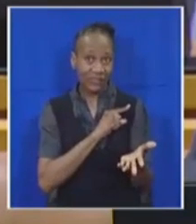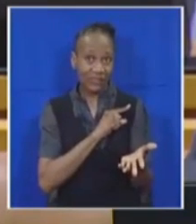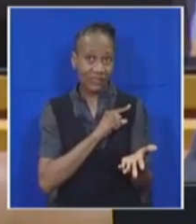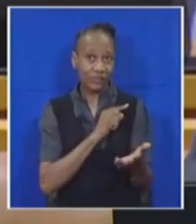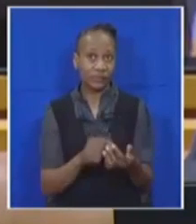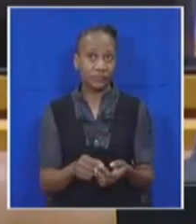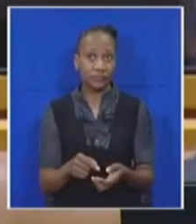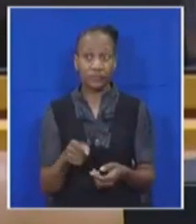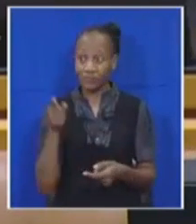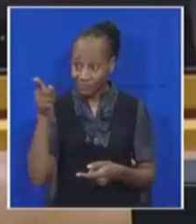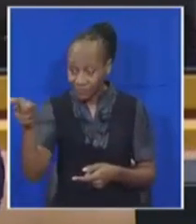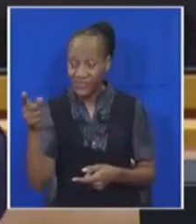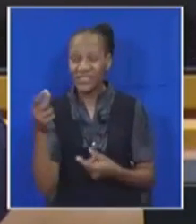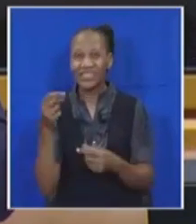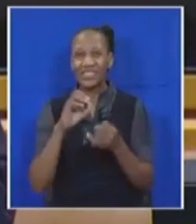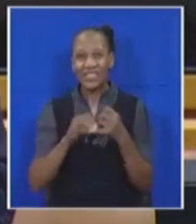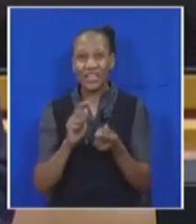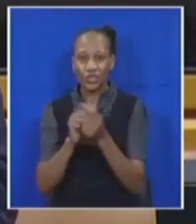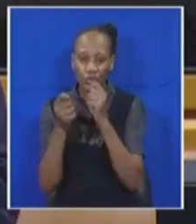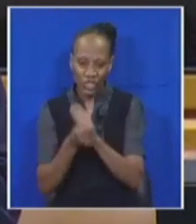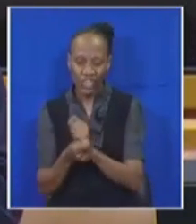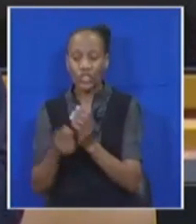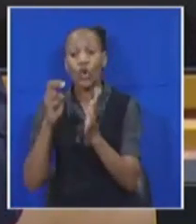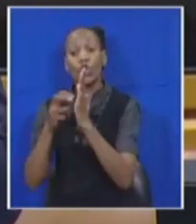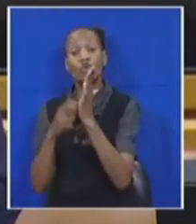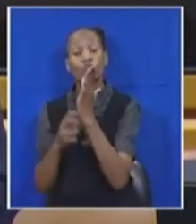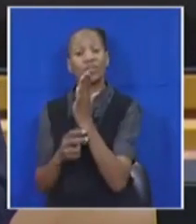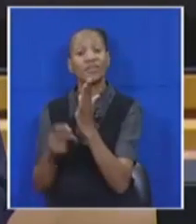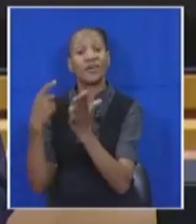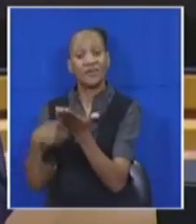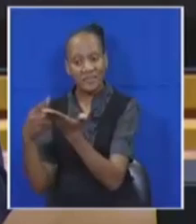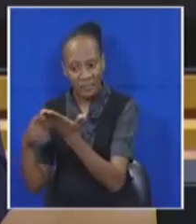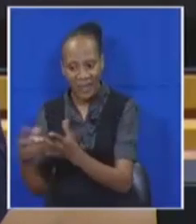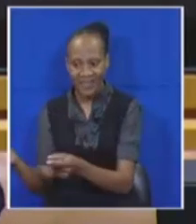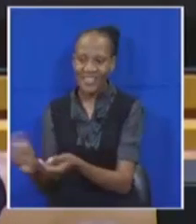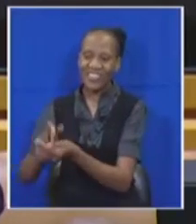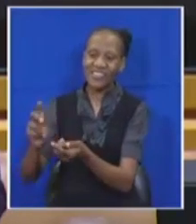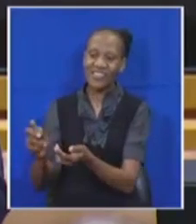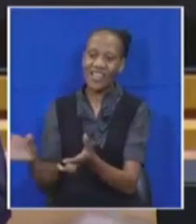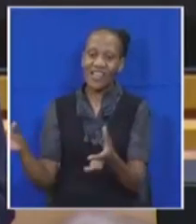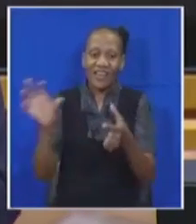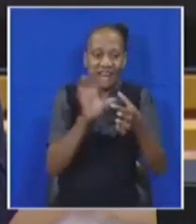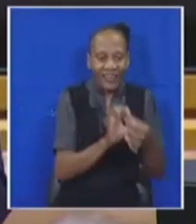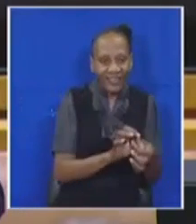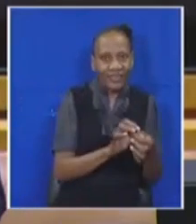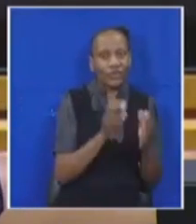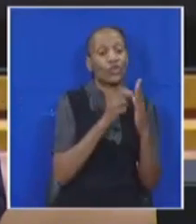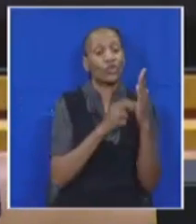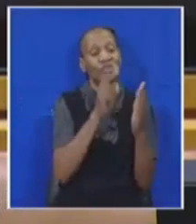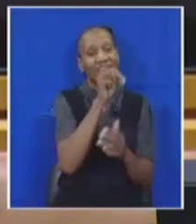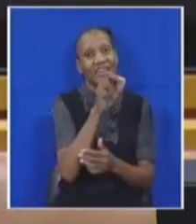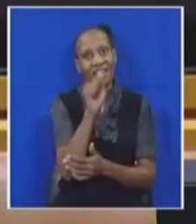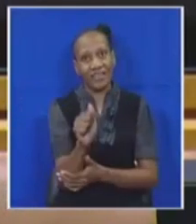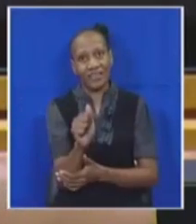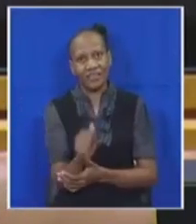What he's trying to do is supplant the rules of debate of the National Assembly into this chamber, and that's not permitted. It relates to how